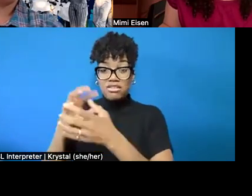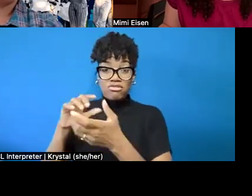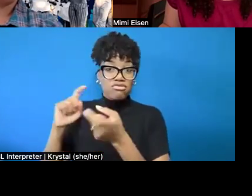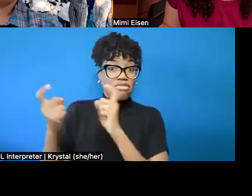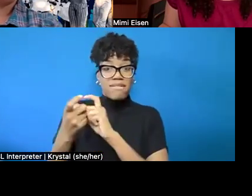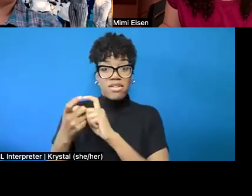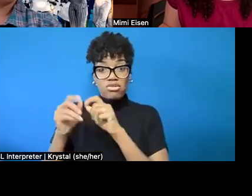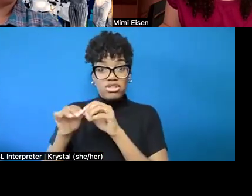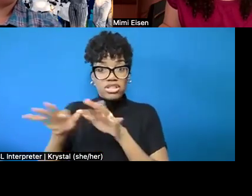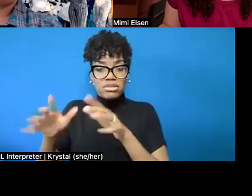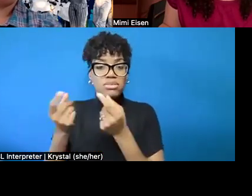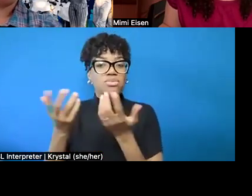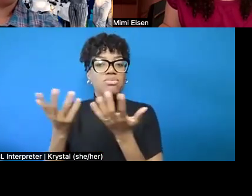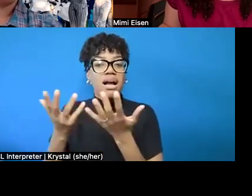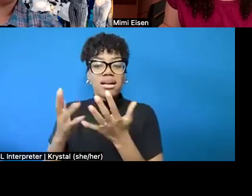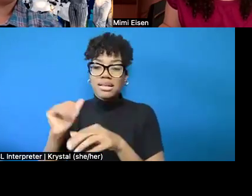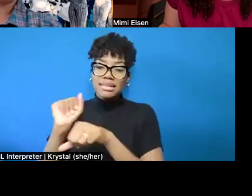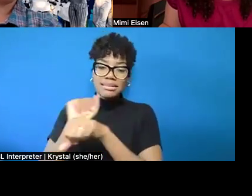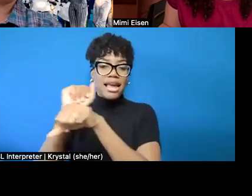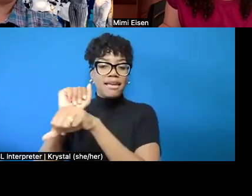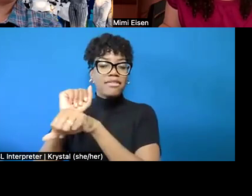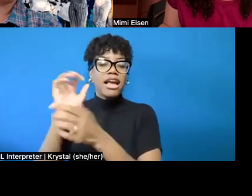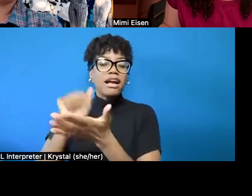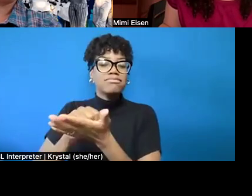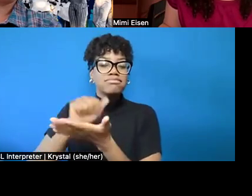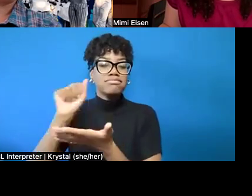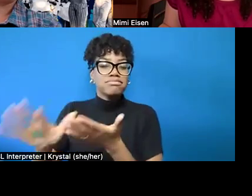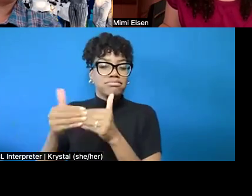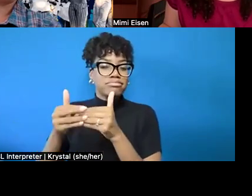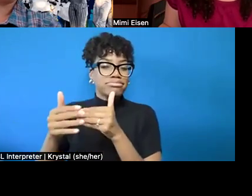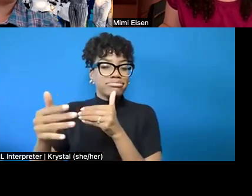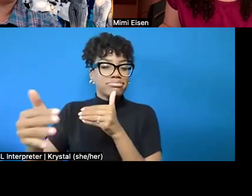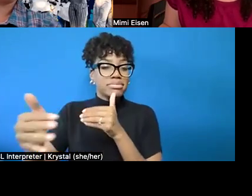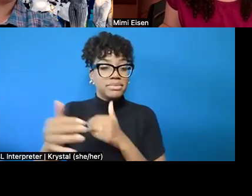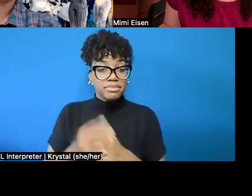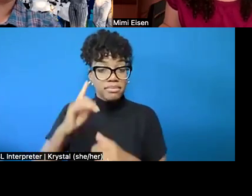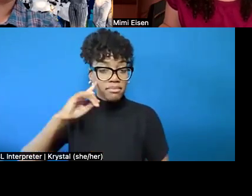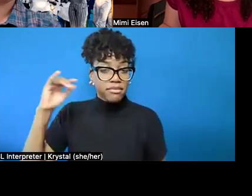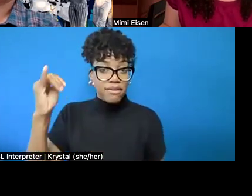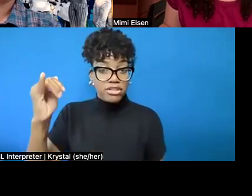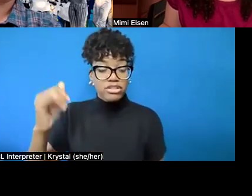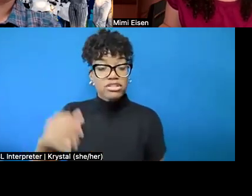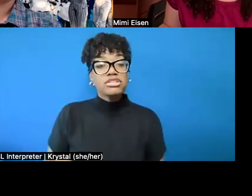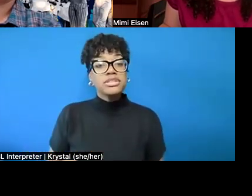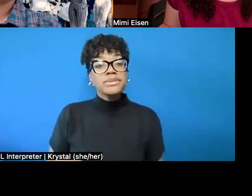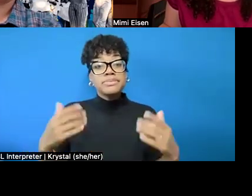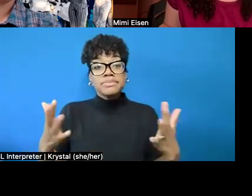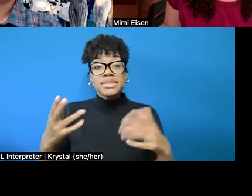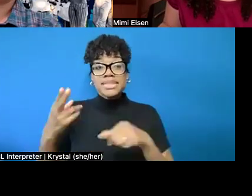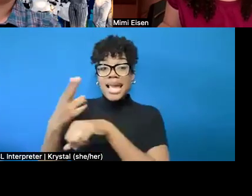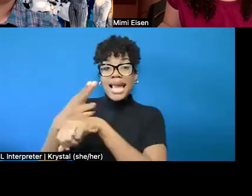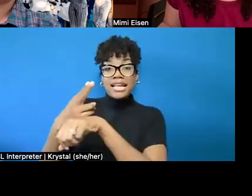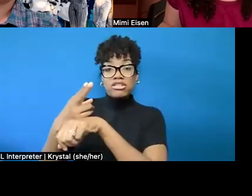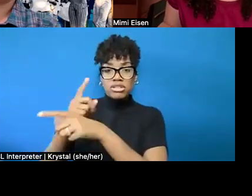went further. It outlawed racism, right? It said that we are just going to consider people, no matter what